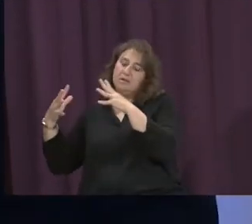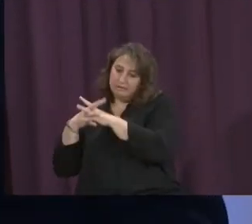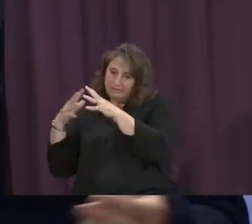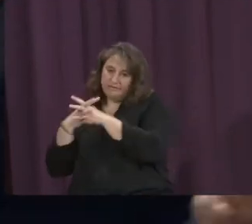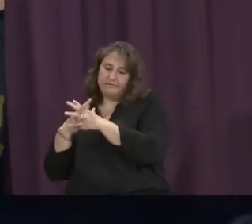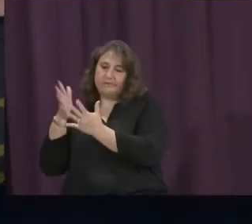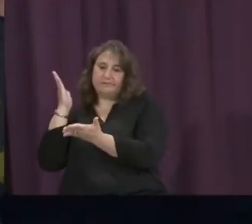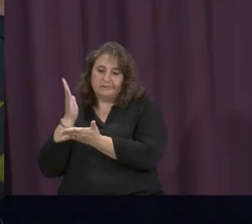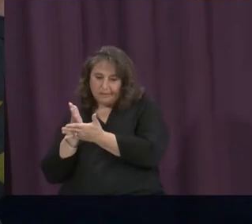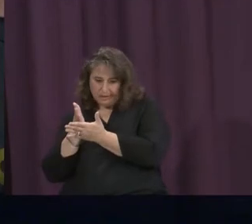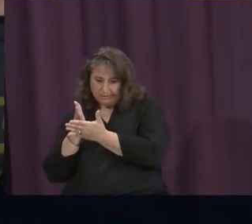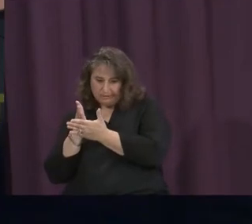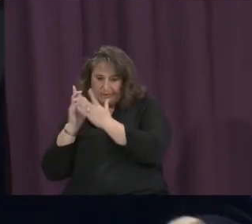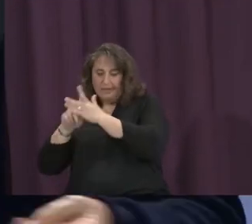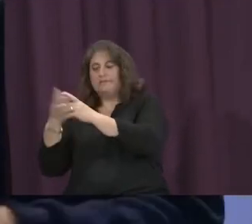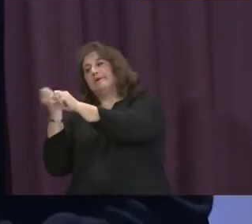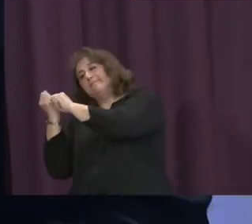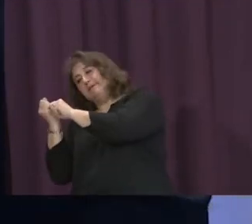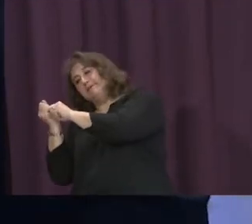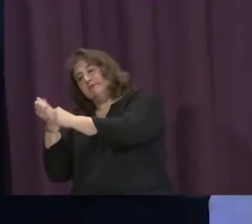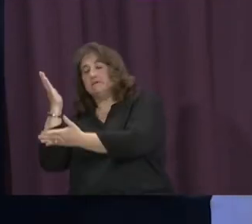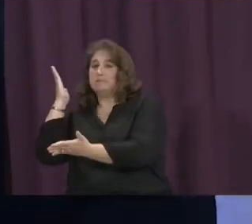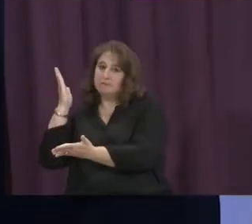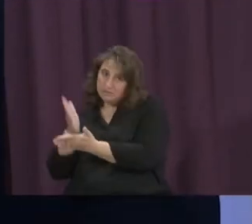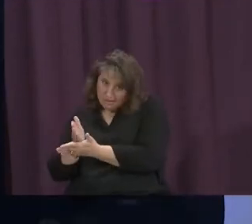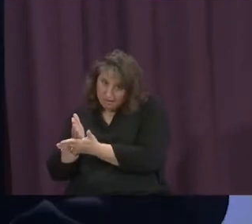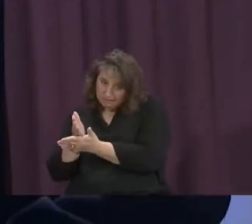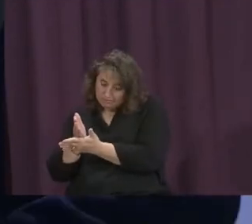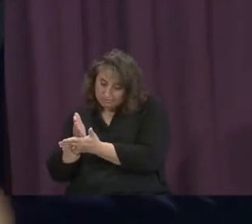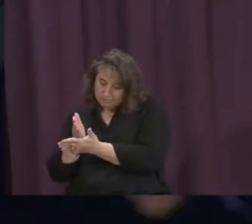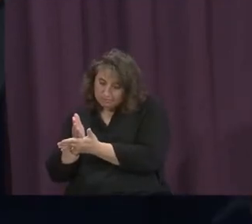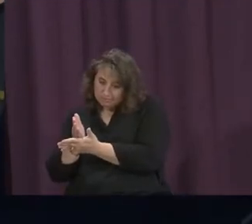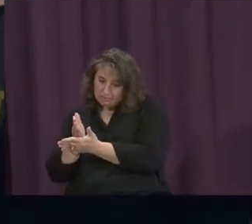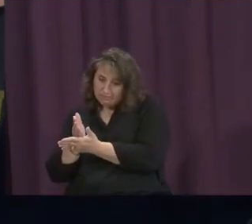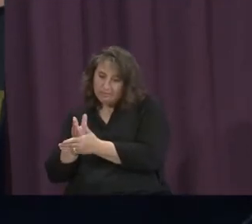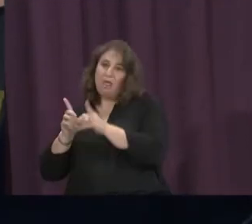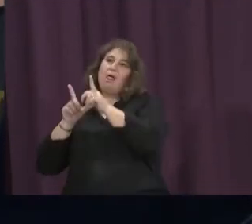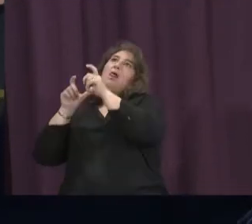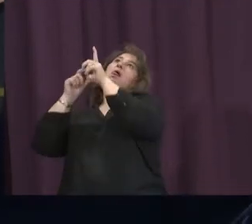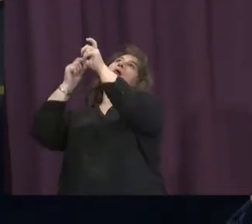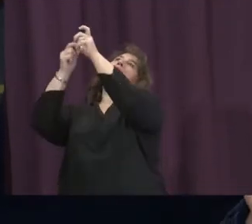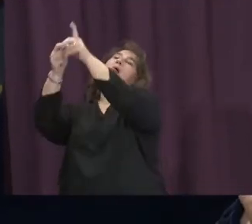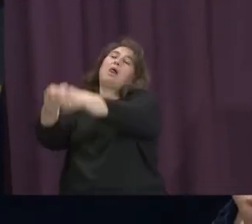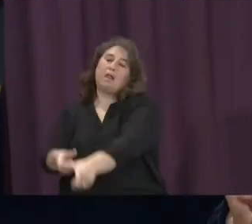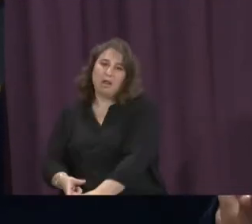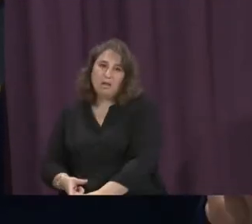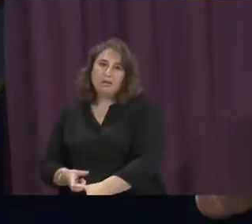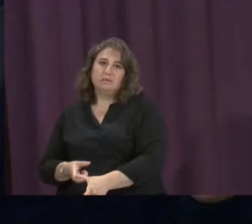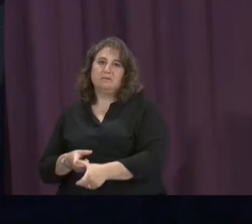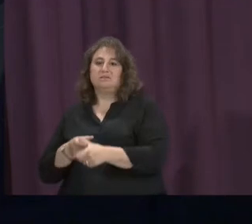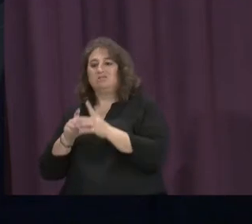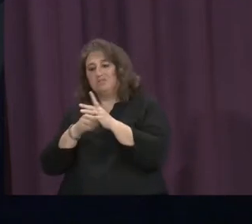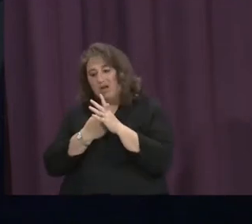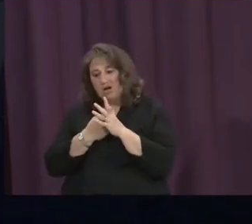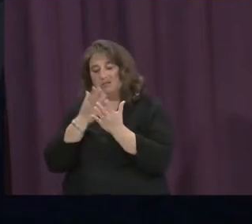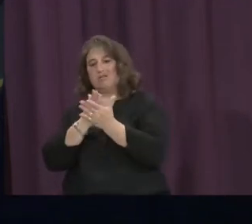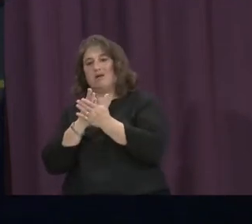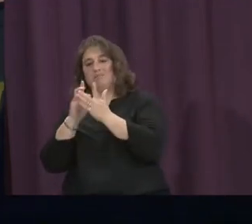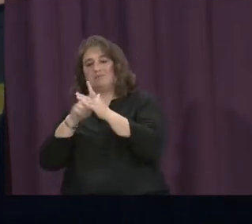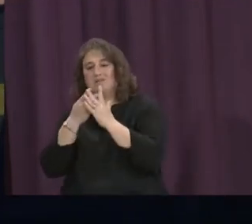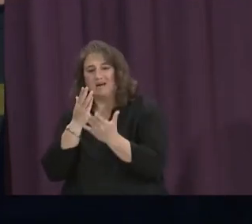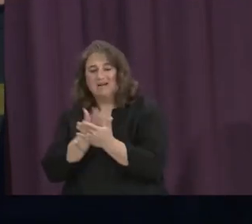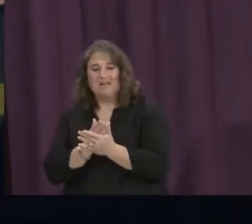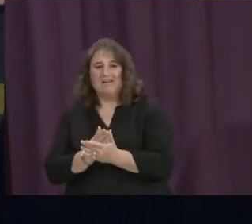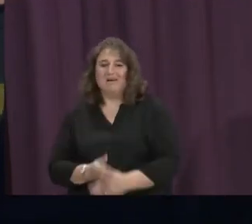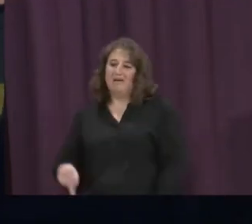played baseball and stopped. He's played track and stopped. So, is he really gonna